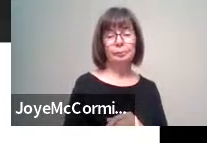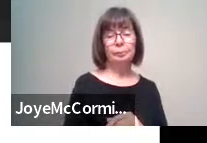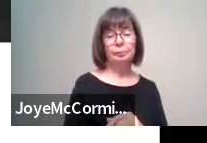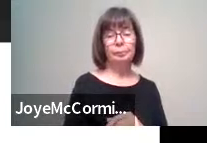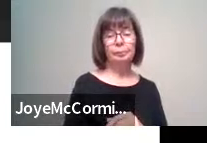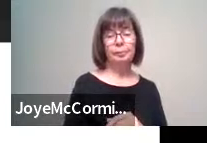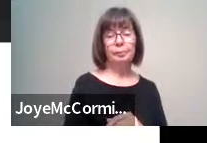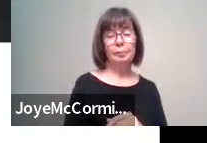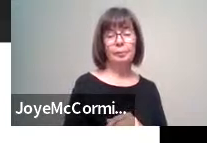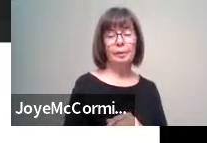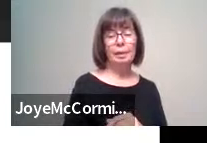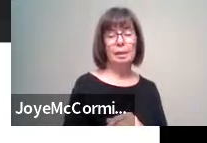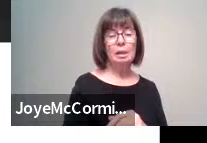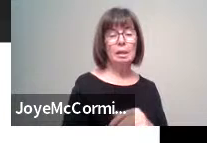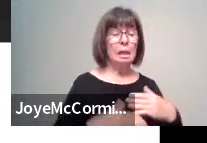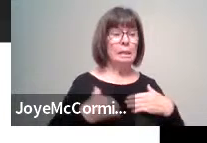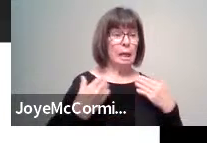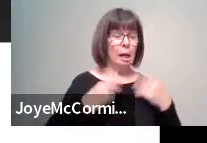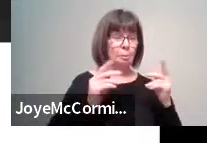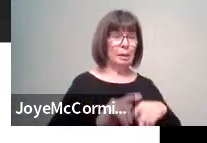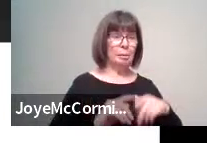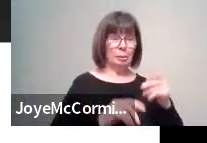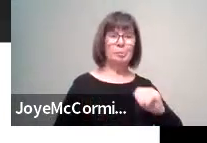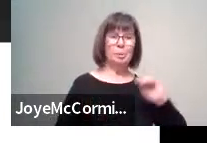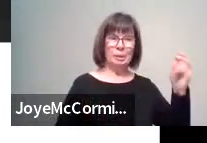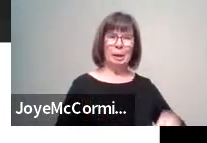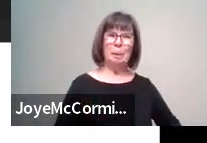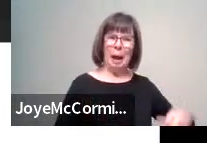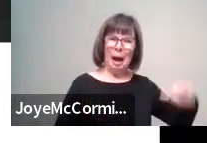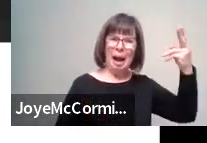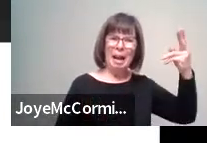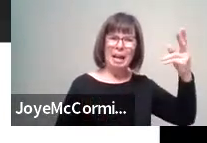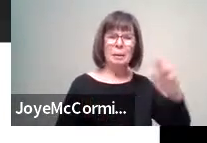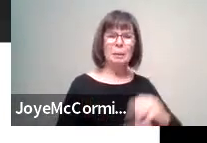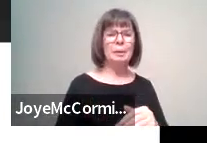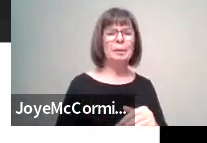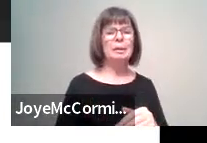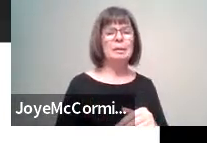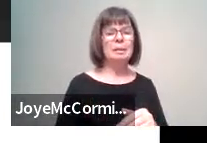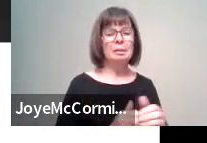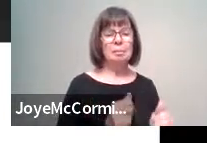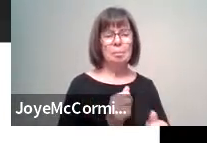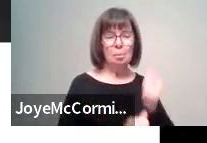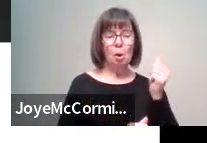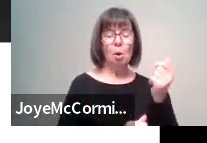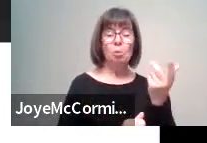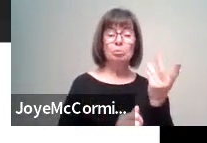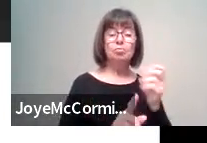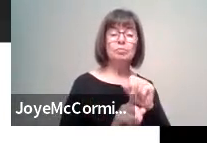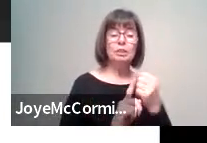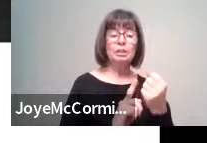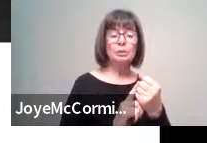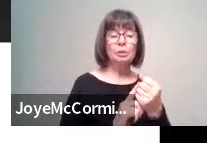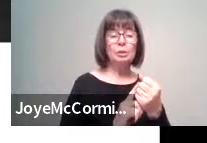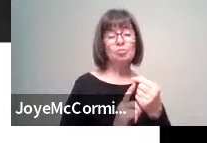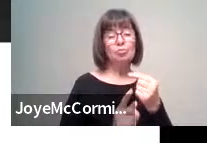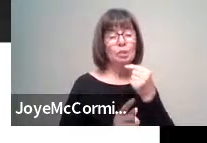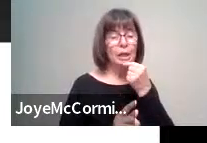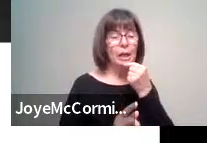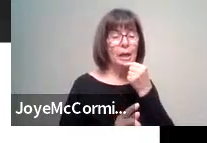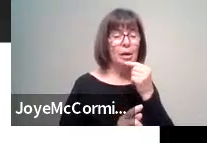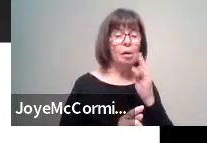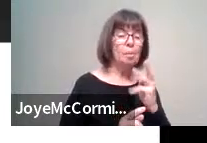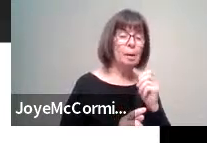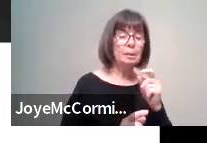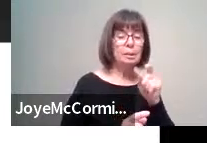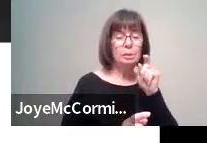remains high, much like other settings. Most of the cases have identified as gay or bisexual men or other men